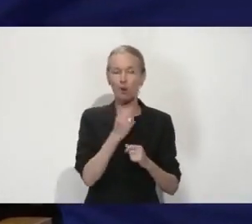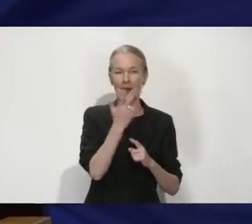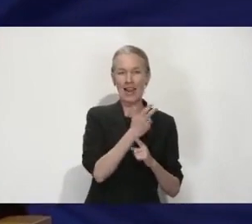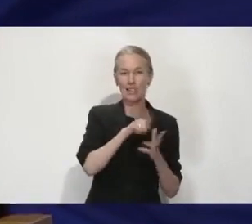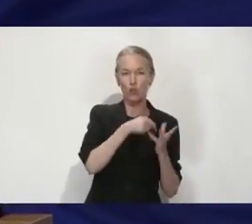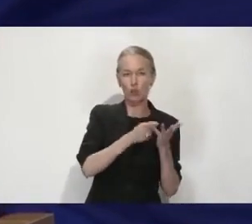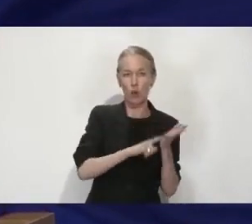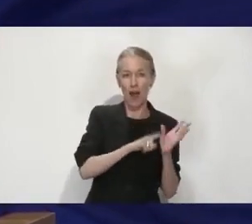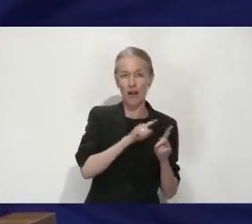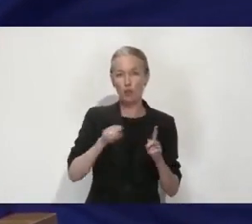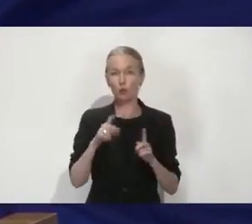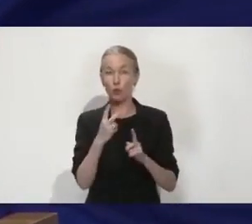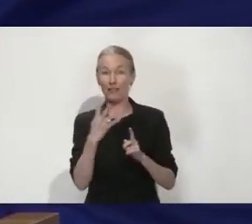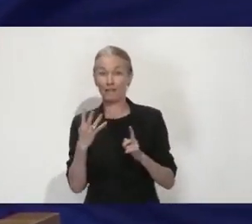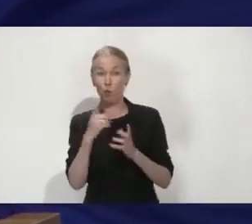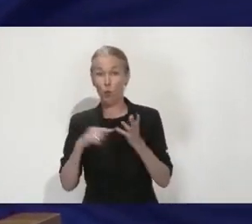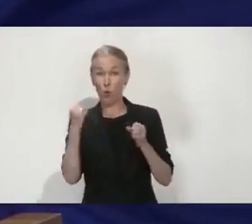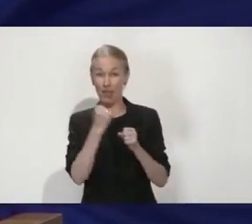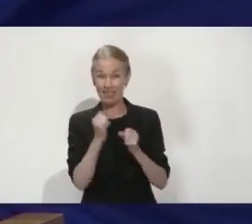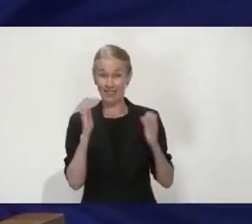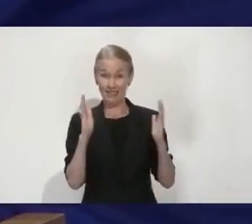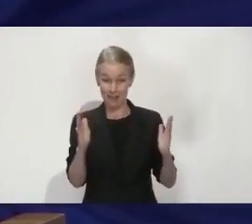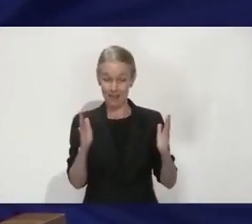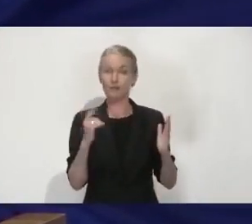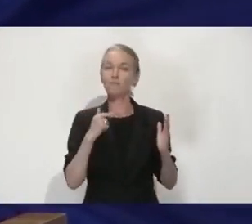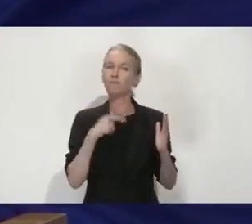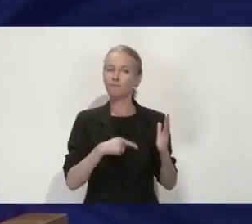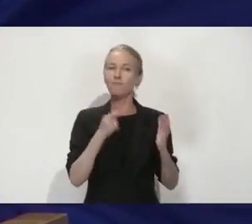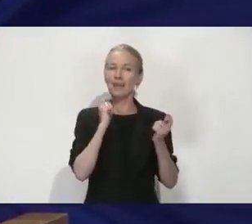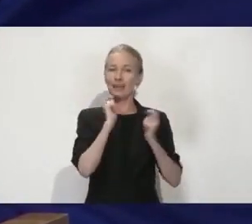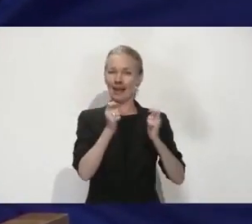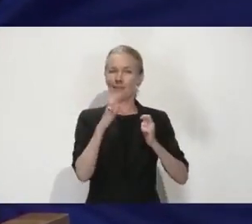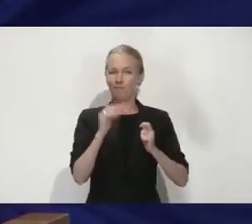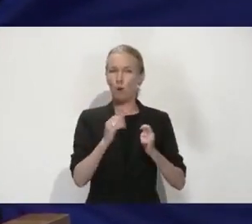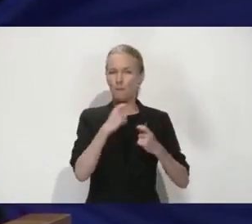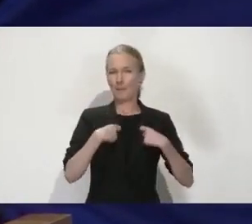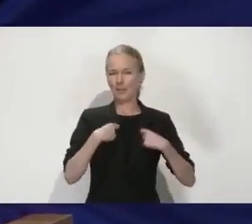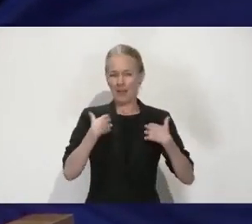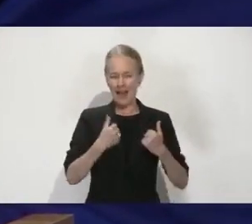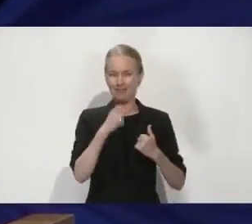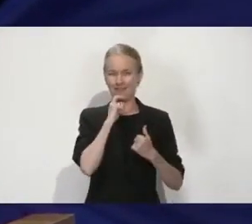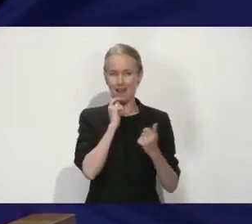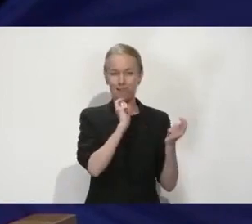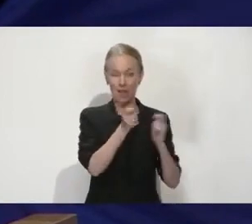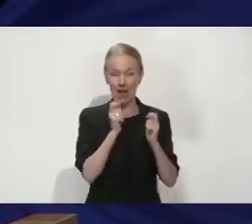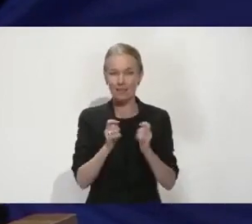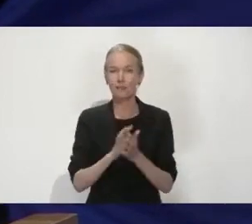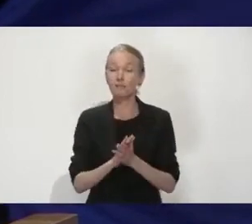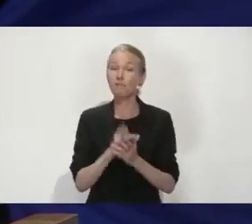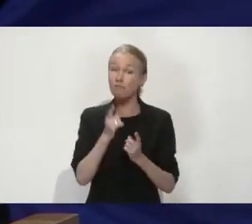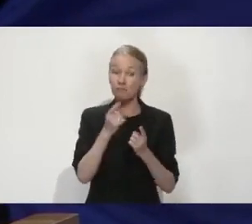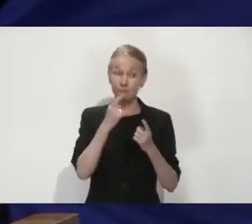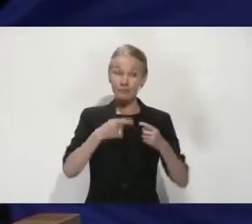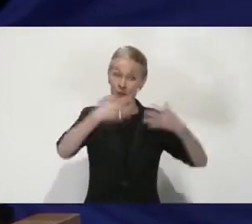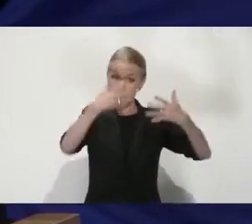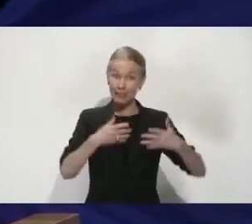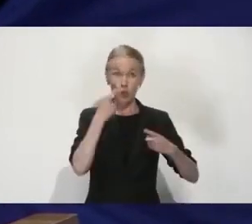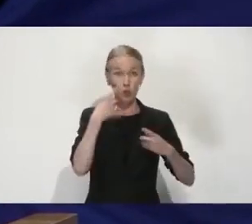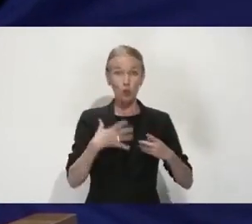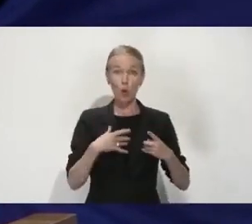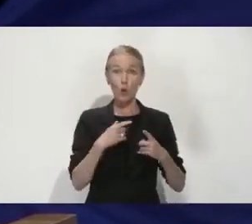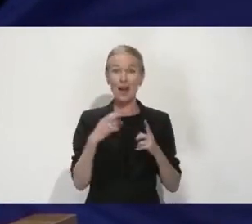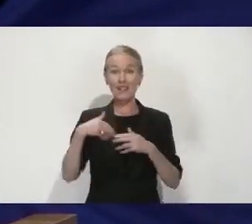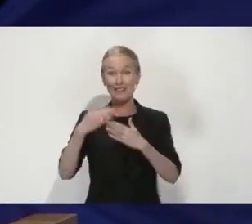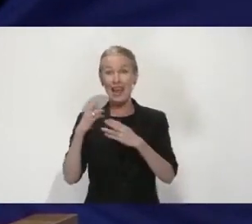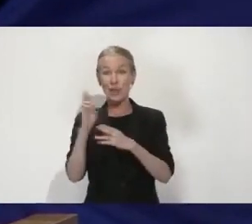August. These are the completed tests recorded by the Ministry of Health. They show that 97% of day 12 tests